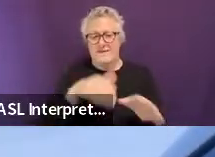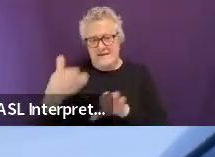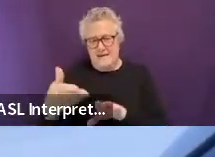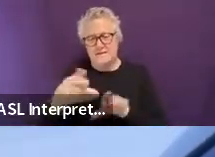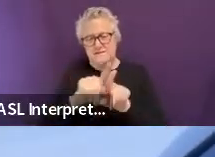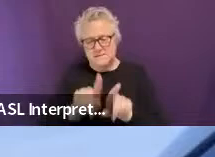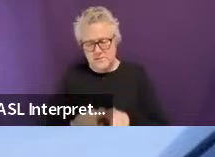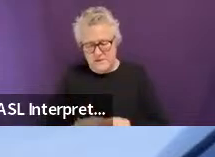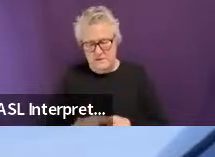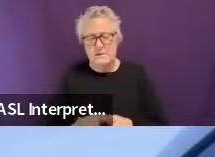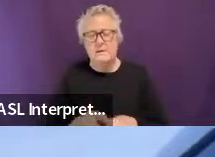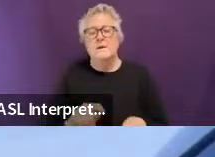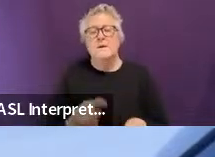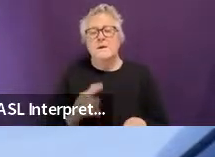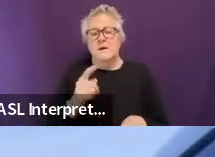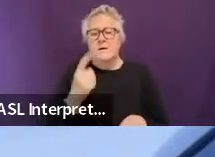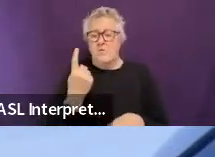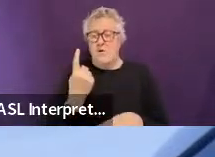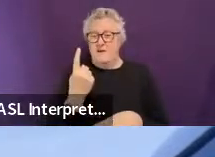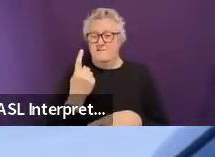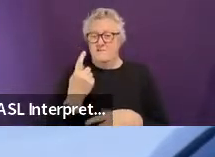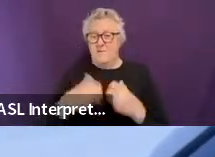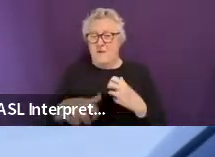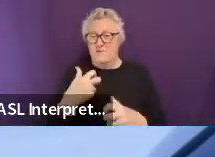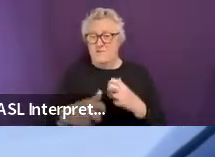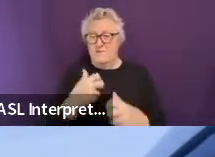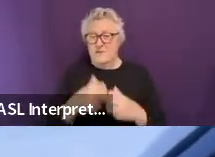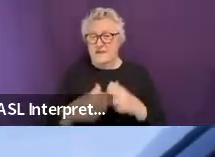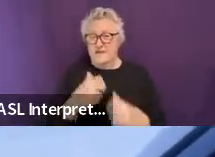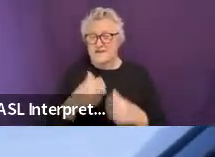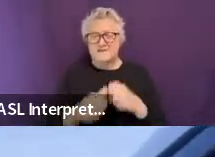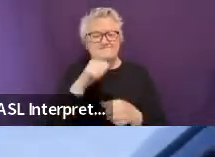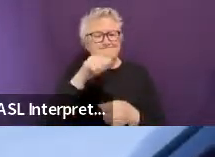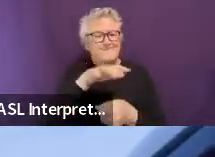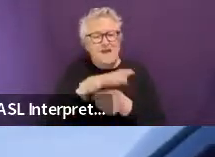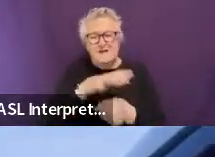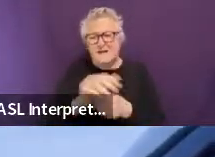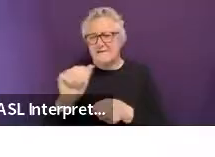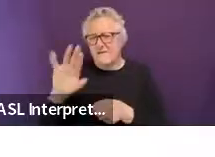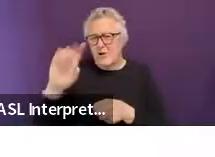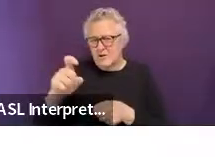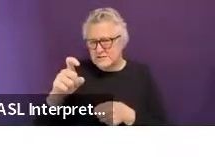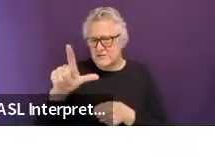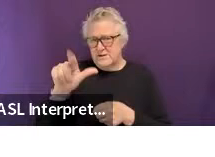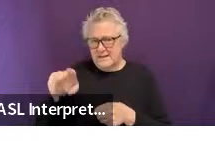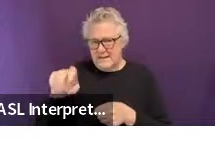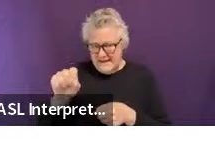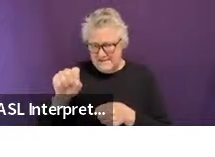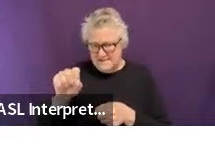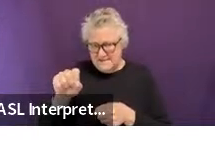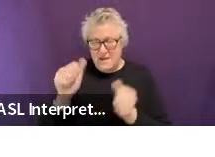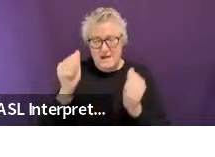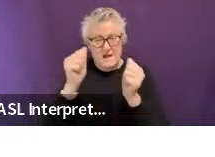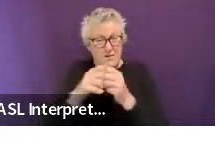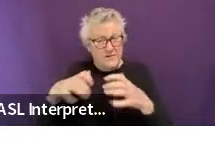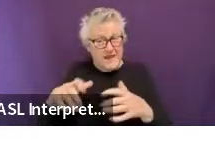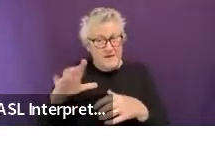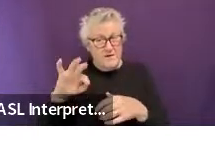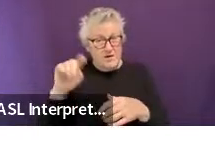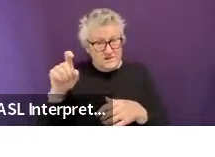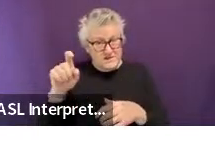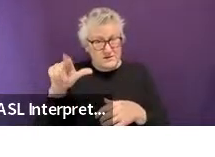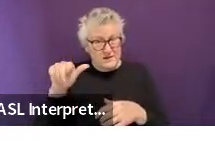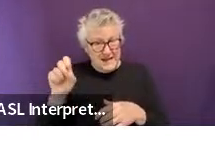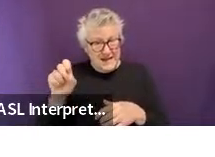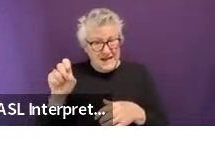in the Interstate Bridge area is the lack of auxiliary lanes across the bridge and near the surrounding interchanges. Without auxiliary lanes, drivers are forced into